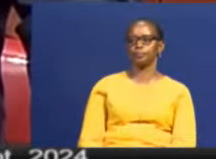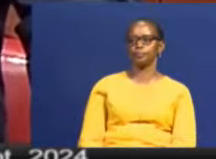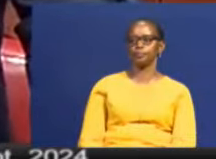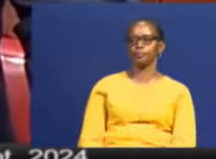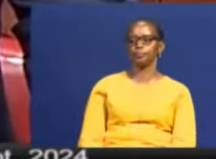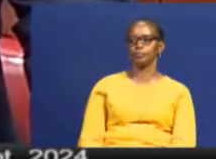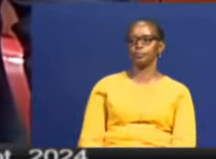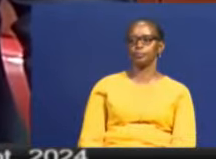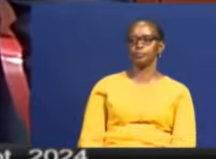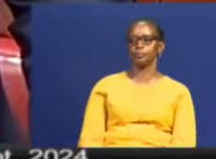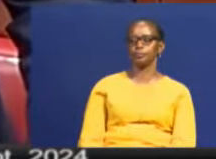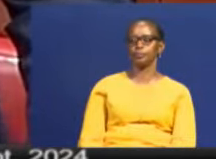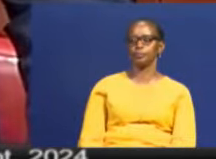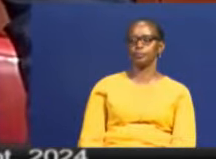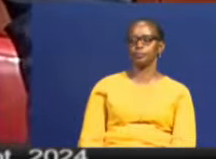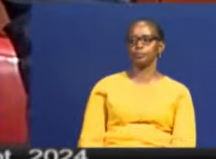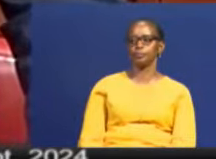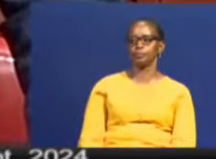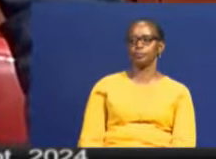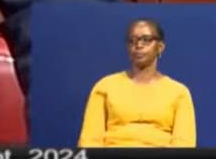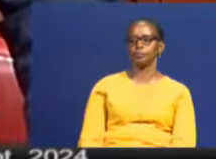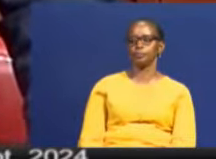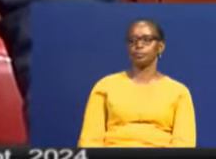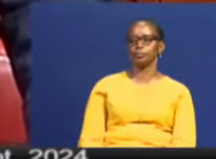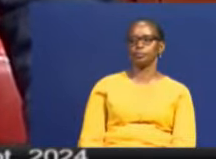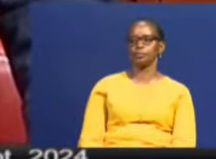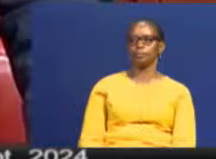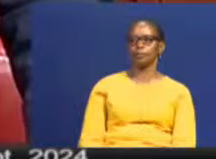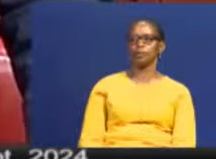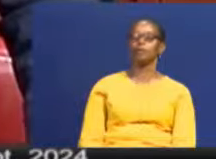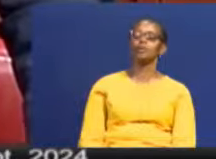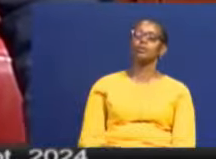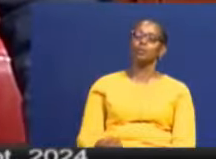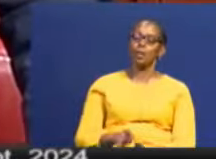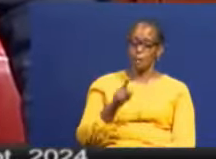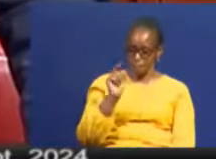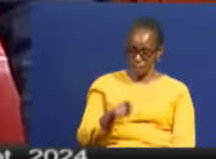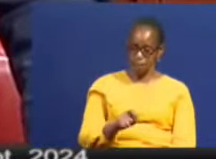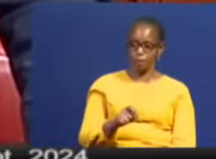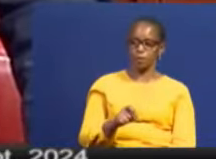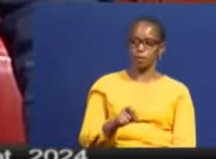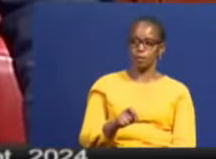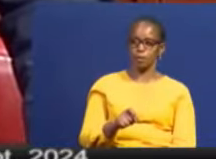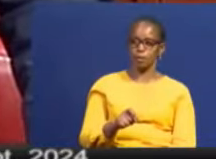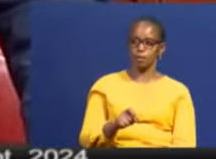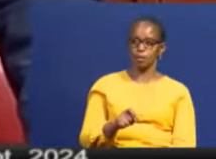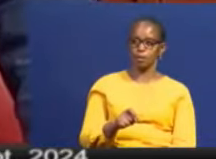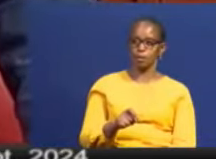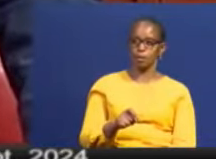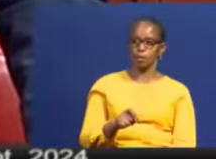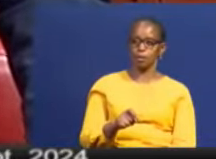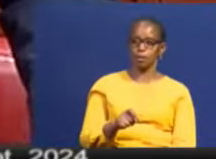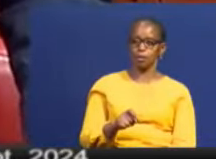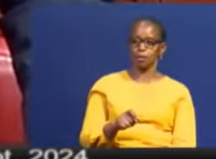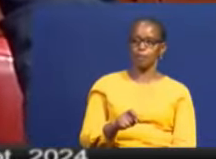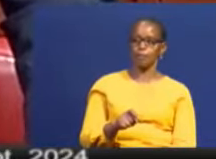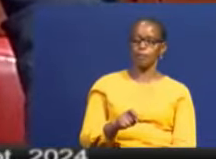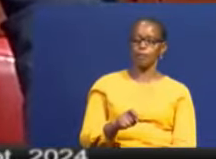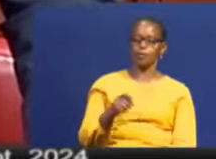Just as I'm finishing, Madam Speaker, we must also pass a message to, as I'm closing, Madam Speaker, the